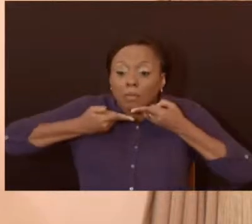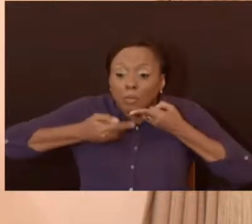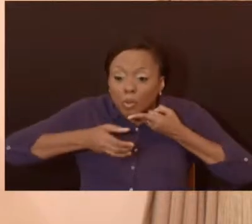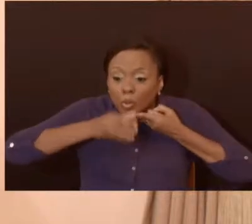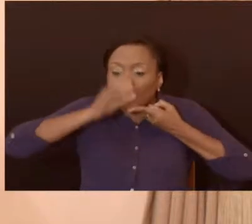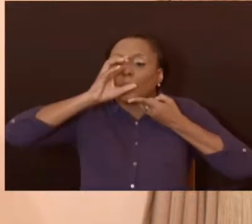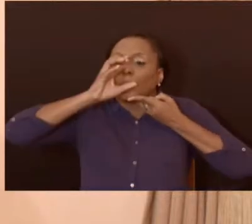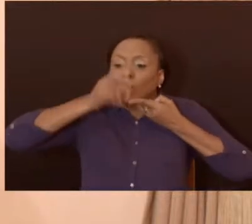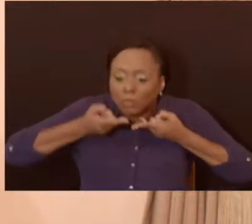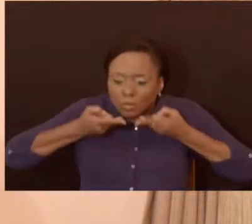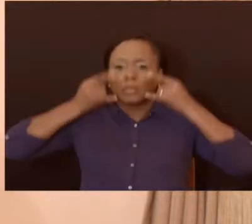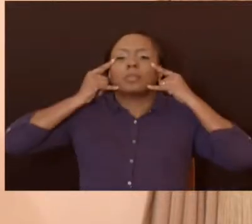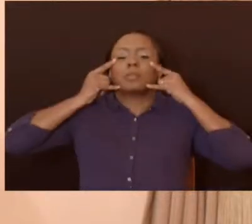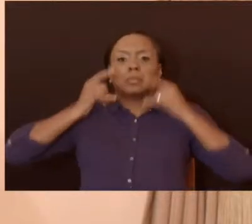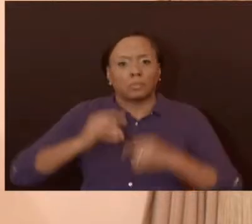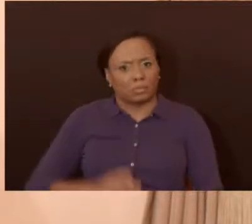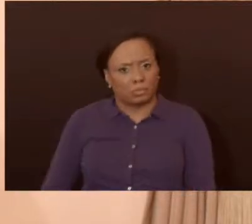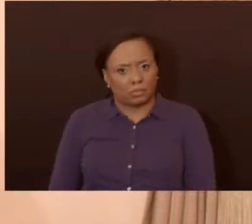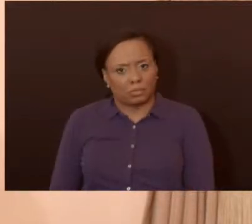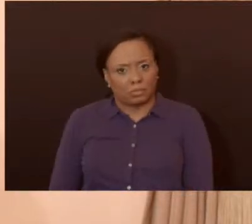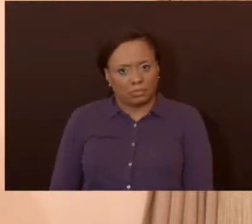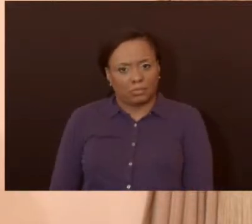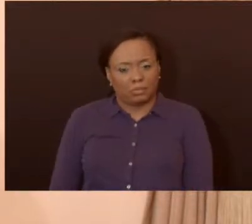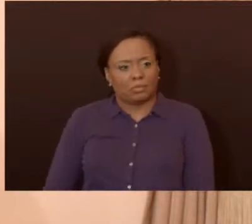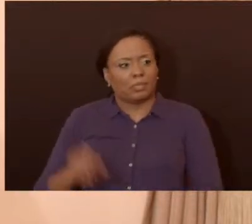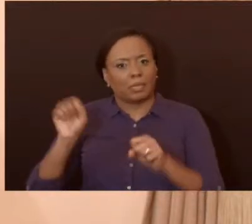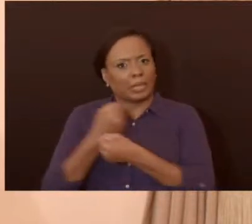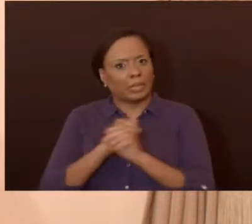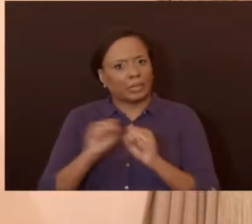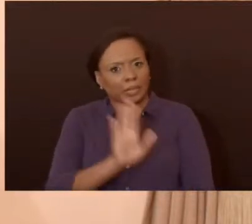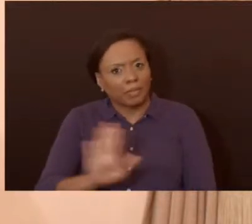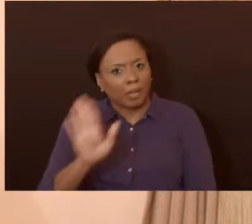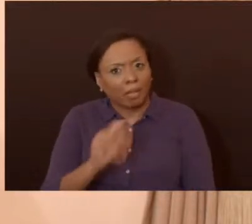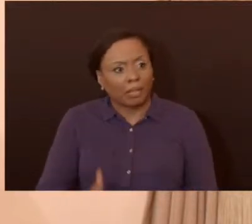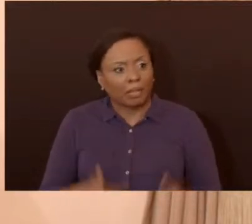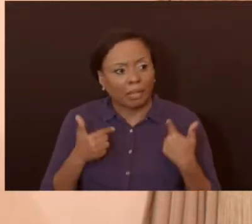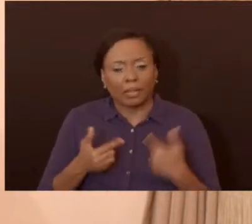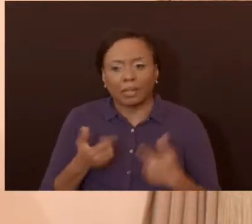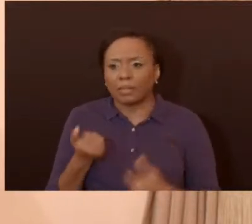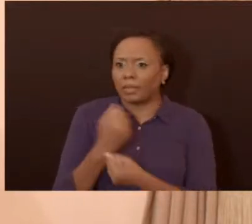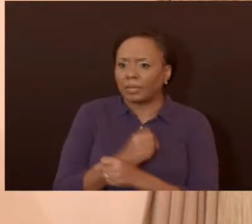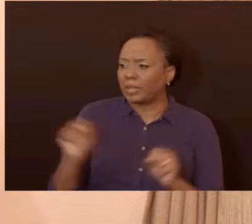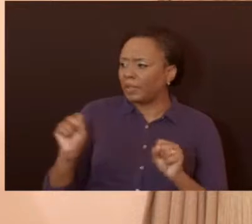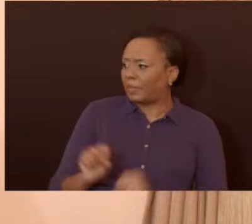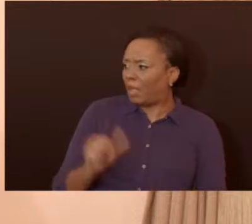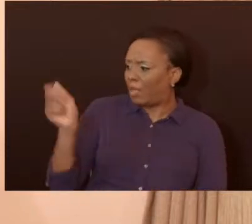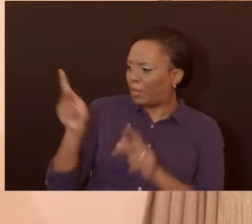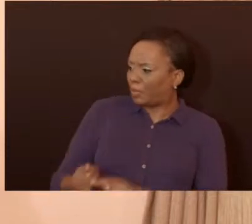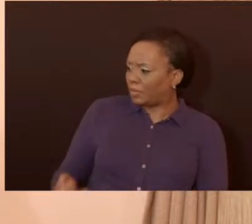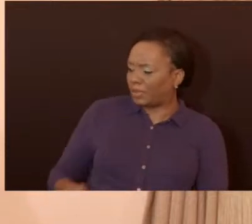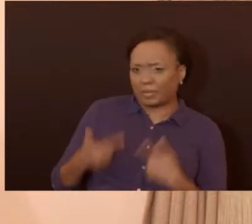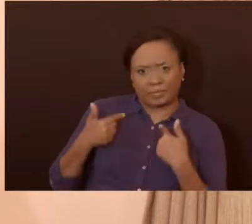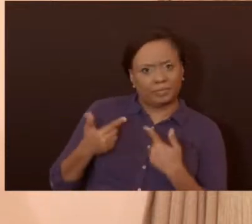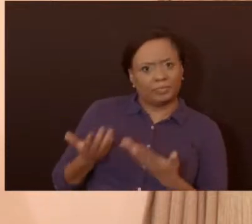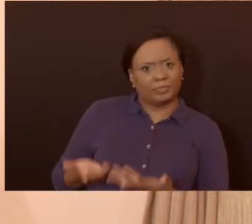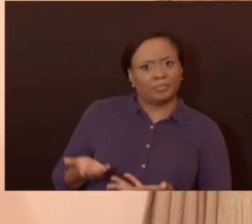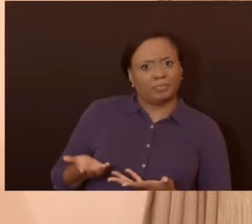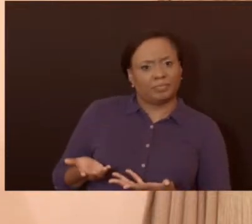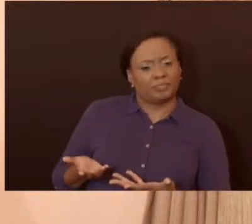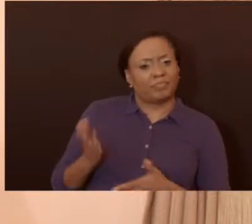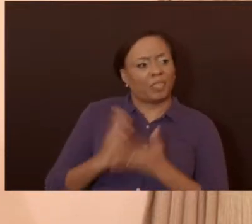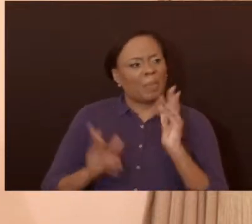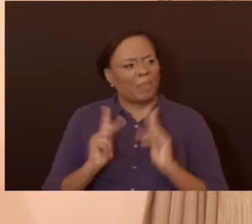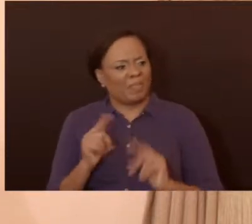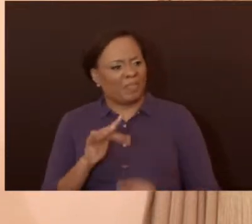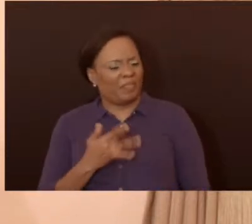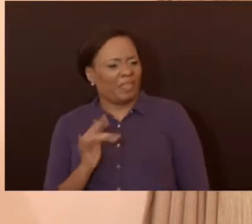right back up. It may save your life, or it may save the life of someone close to you. The tendency is that you see